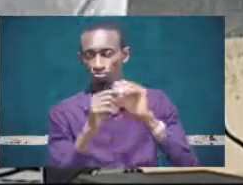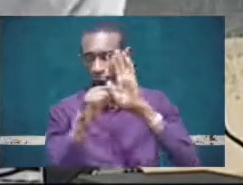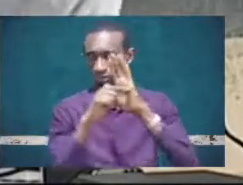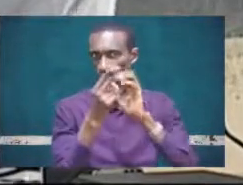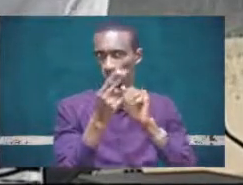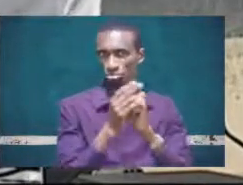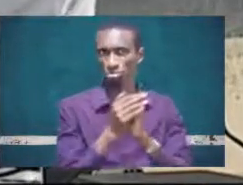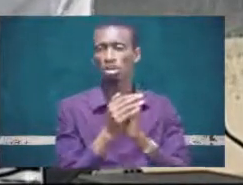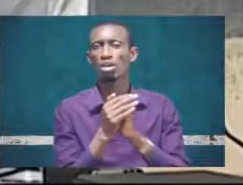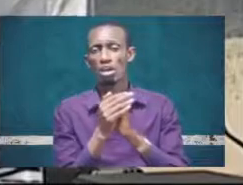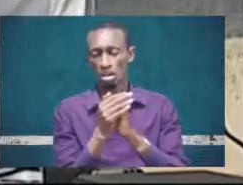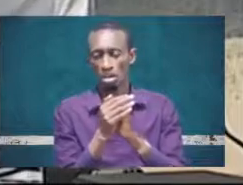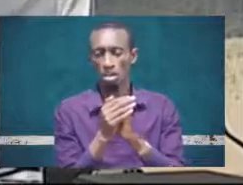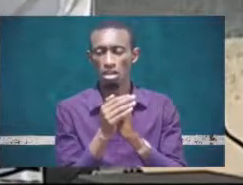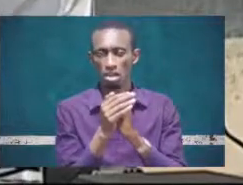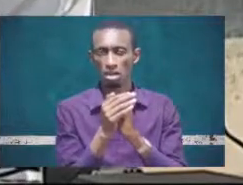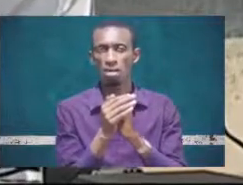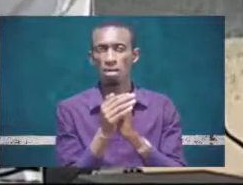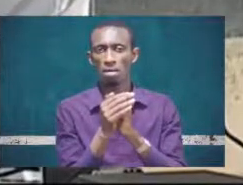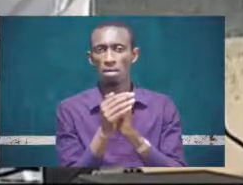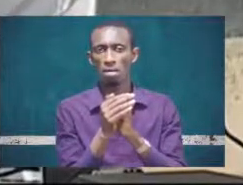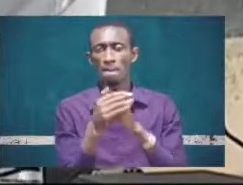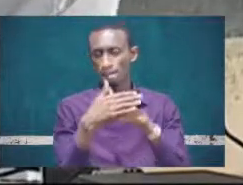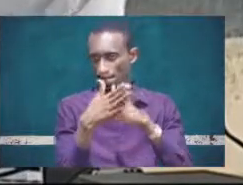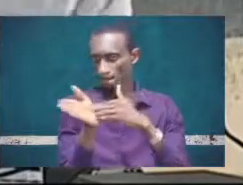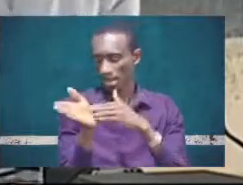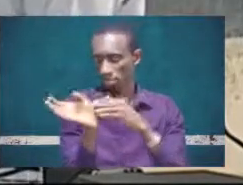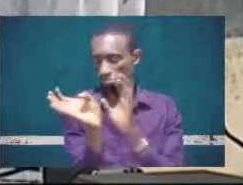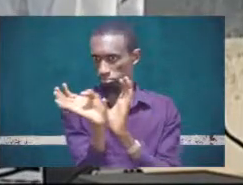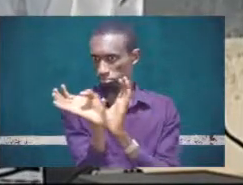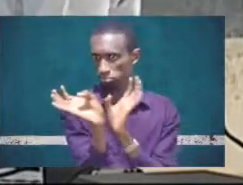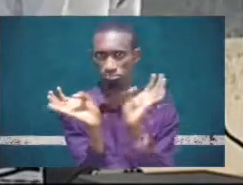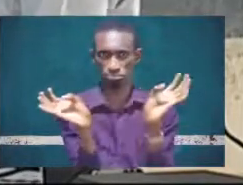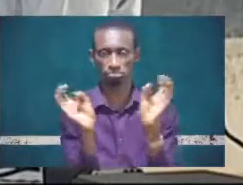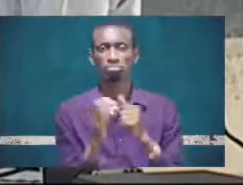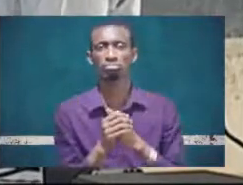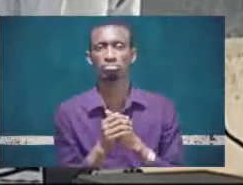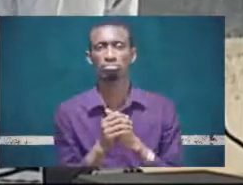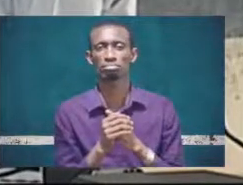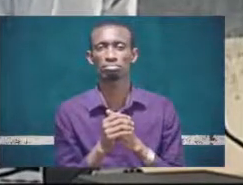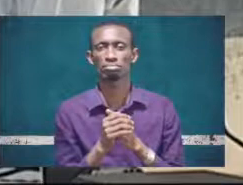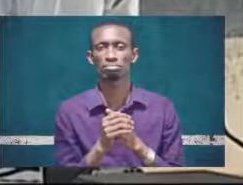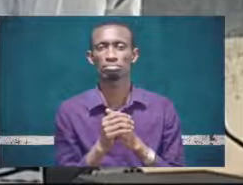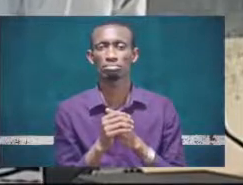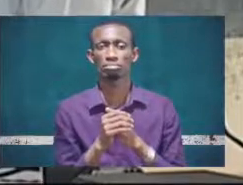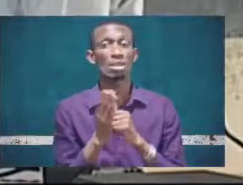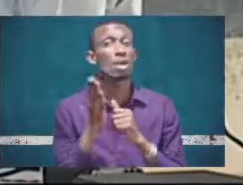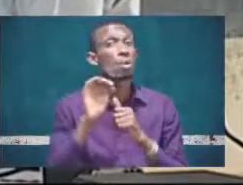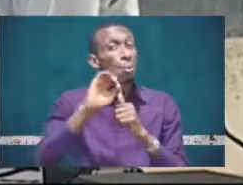interval is opened at negative 2 because this is the root of denominator. Union